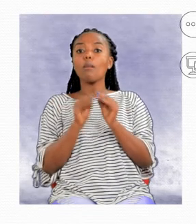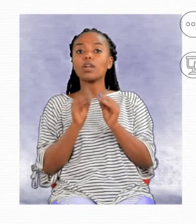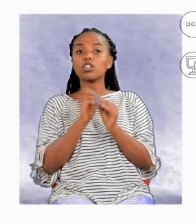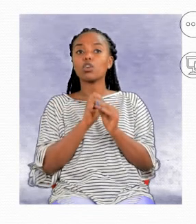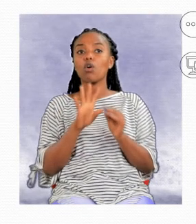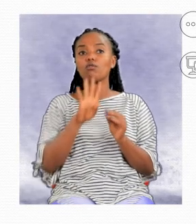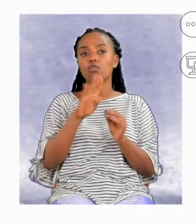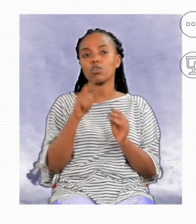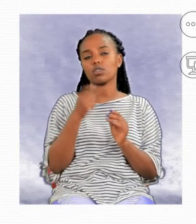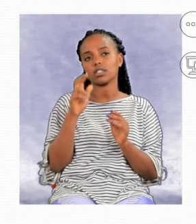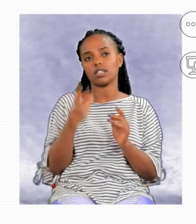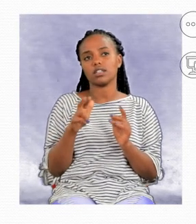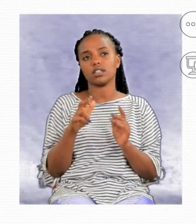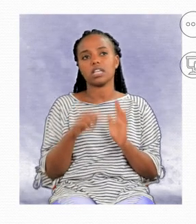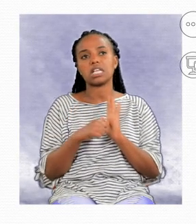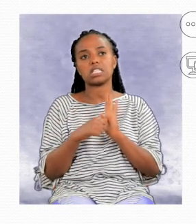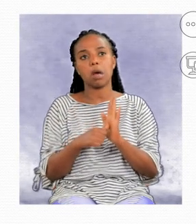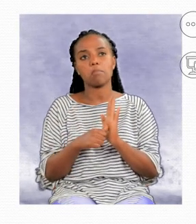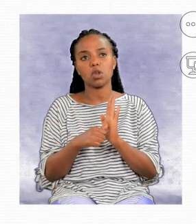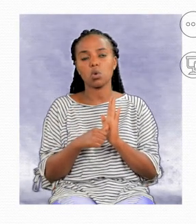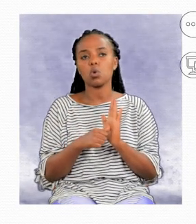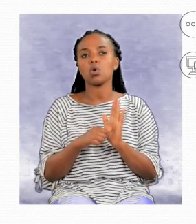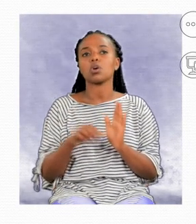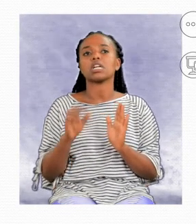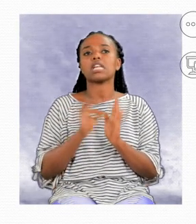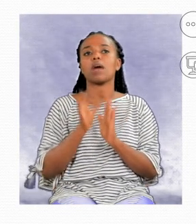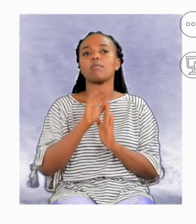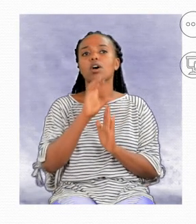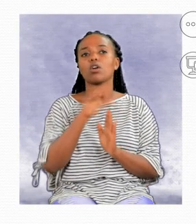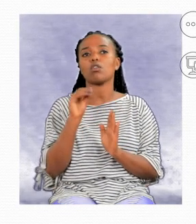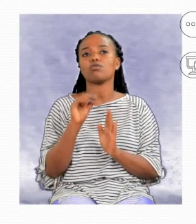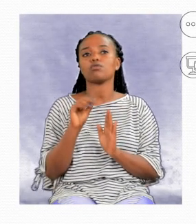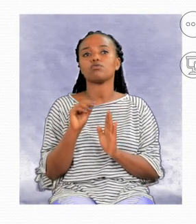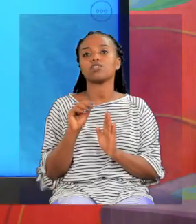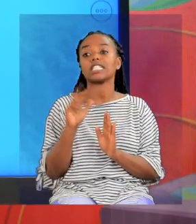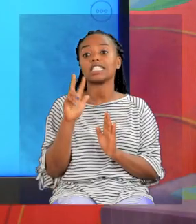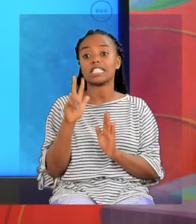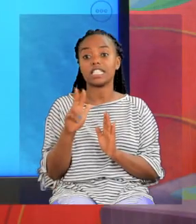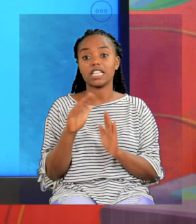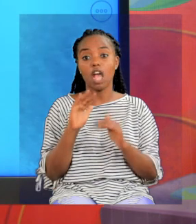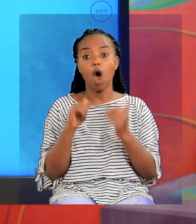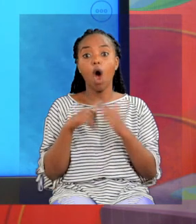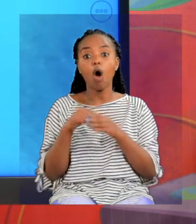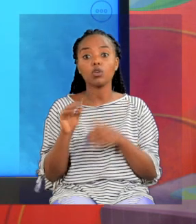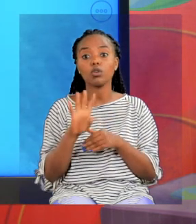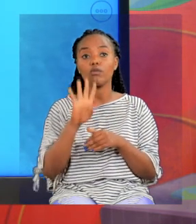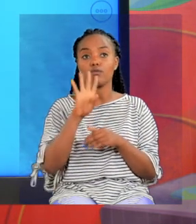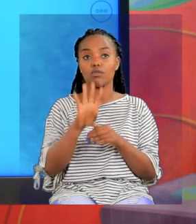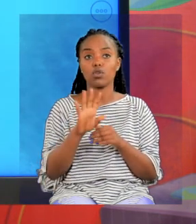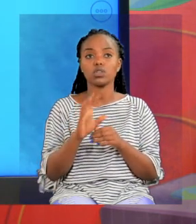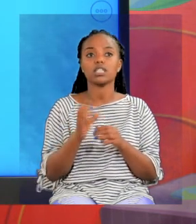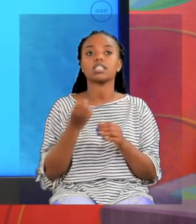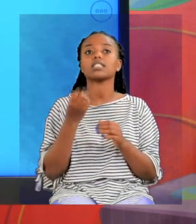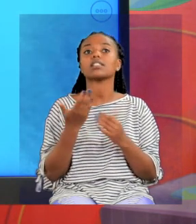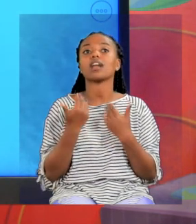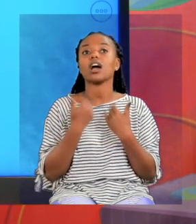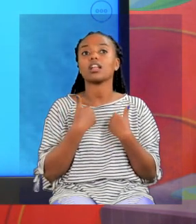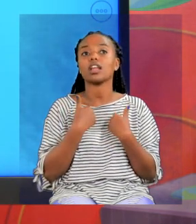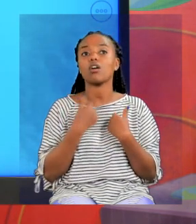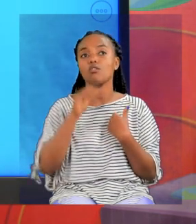The sample space is the number of selecting three balls out of the total balls. So how many balls do we have